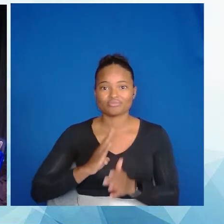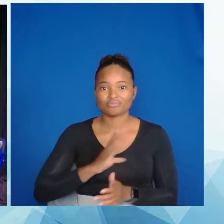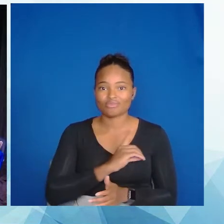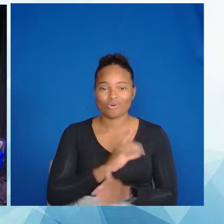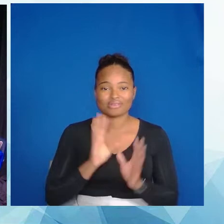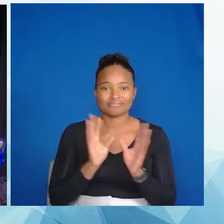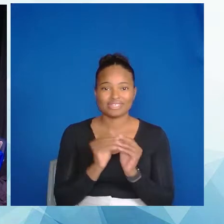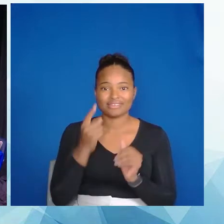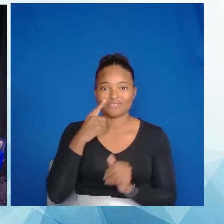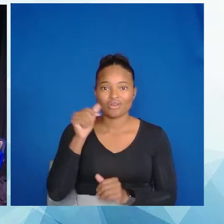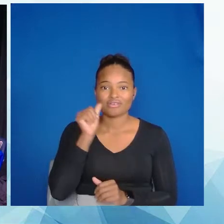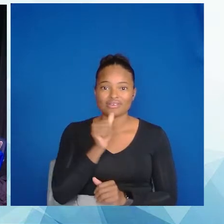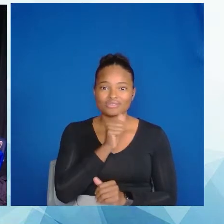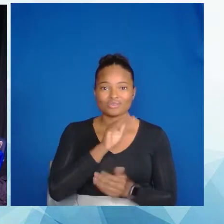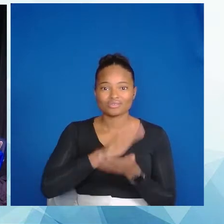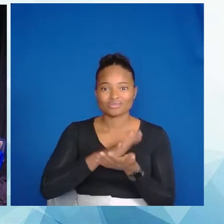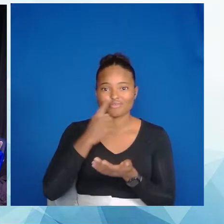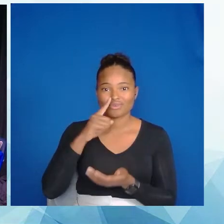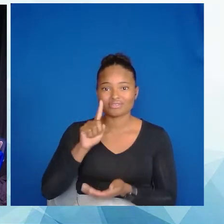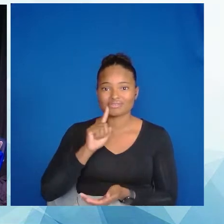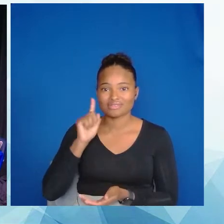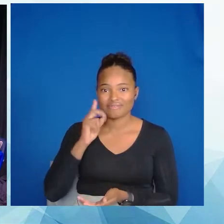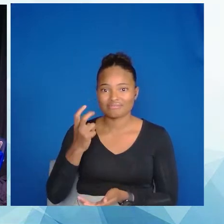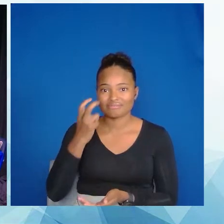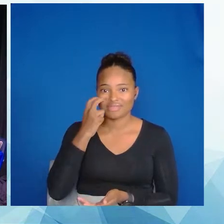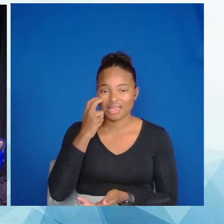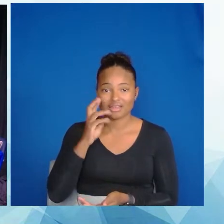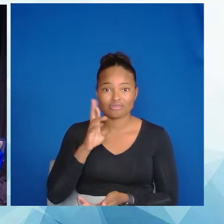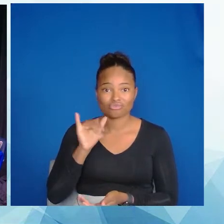for the Deaf and the Blind. Brittany, could you do roll?